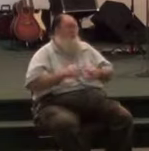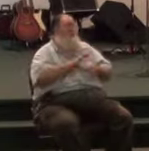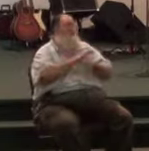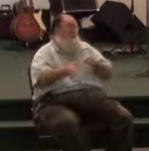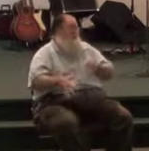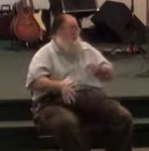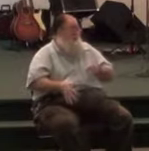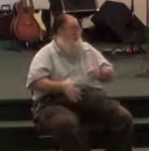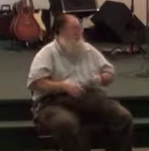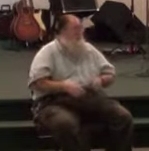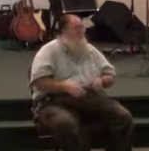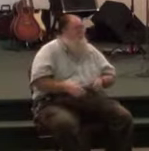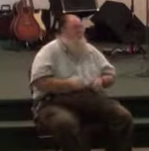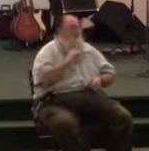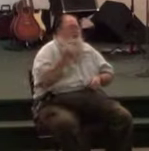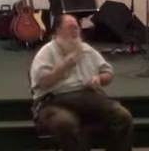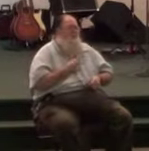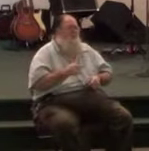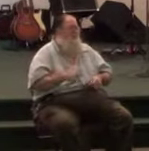survive, but to thrive, that song says.